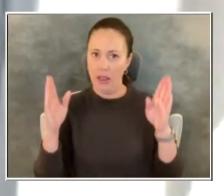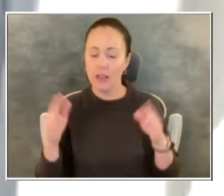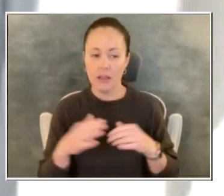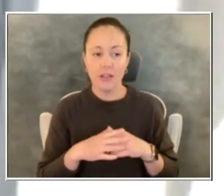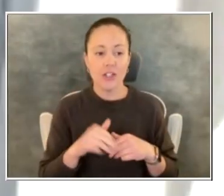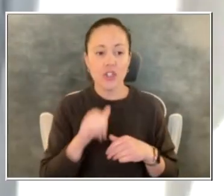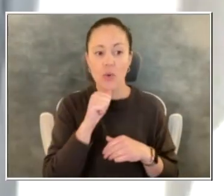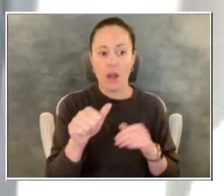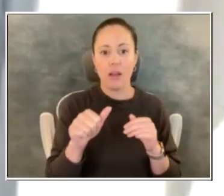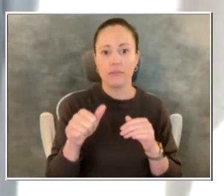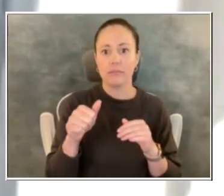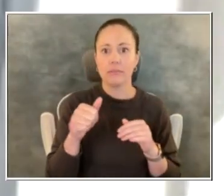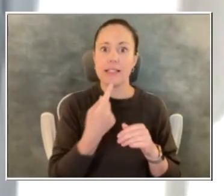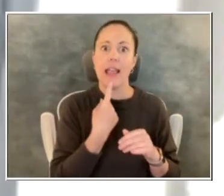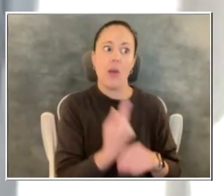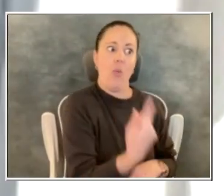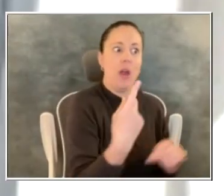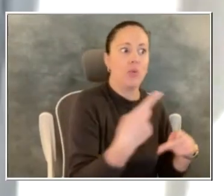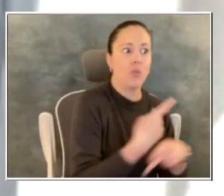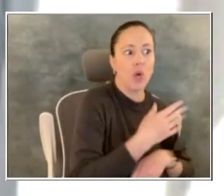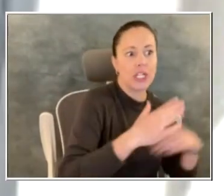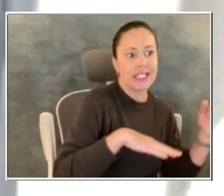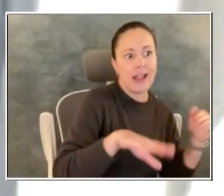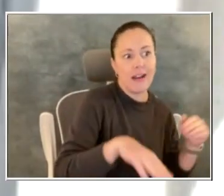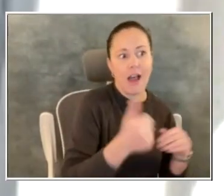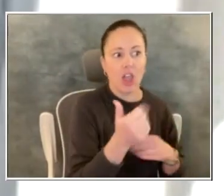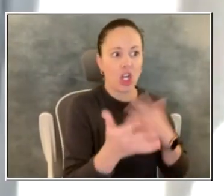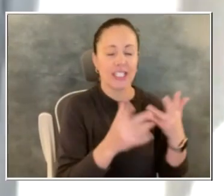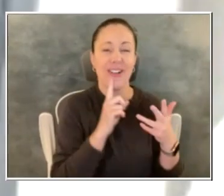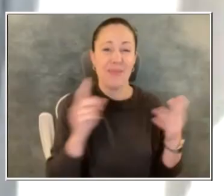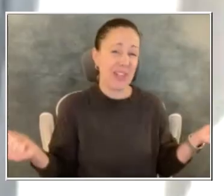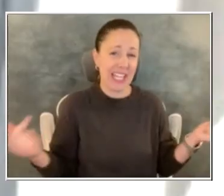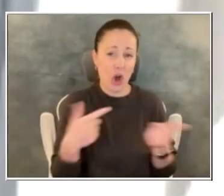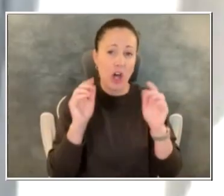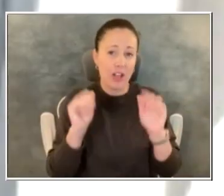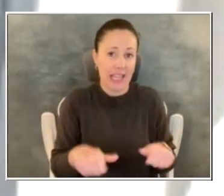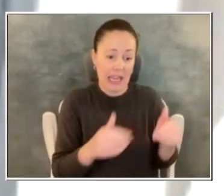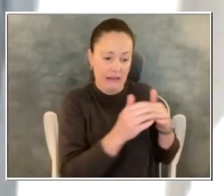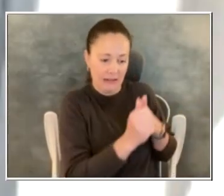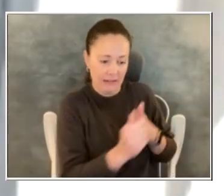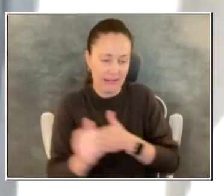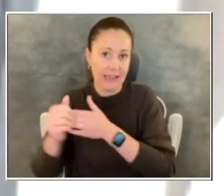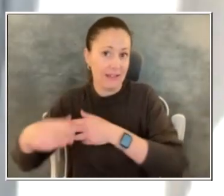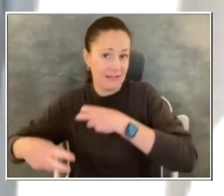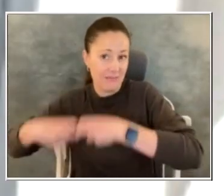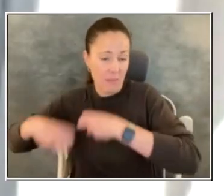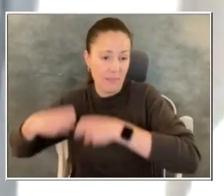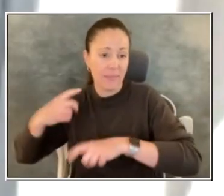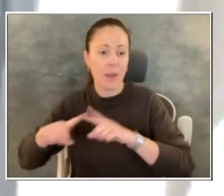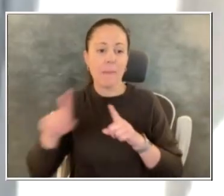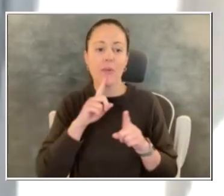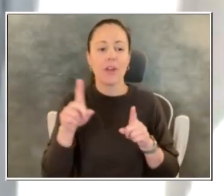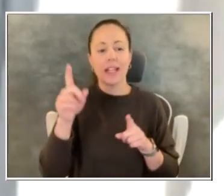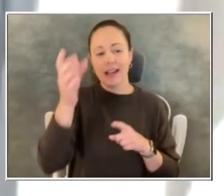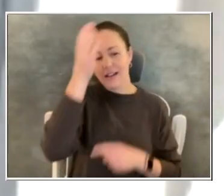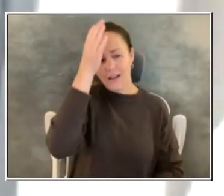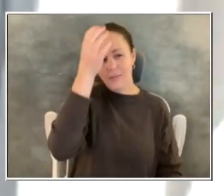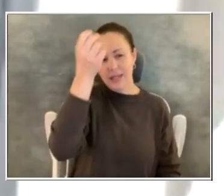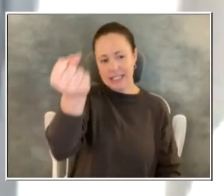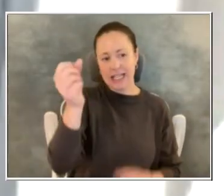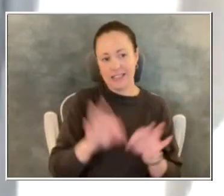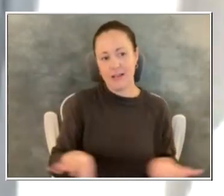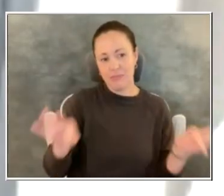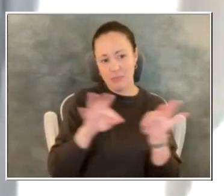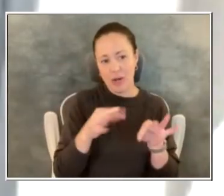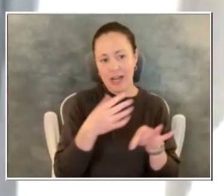one type of alcohol more than the other. They can all lead to the same issue. But just common sense, and sometimes